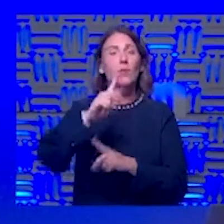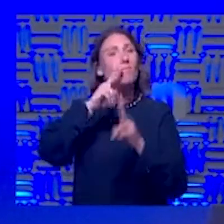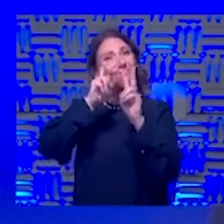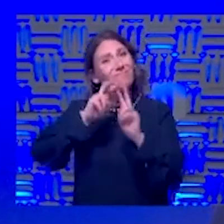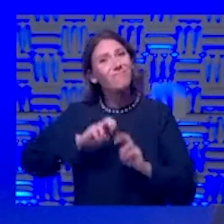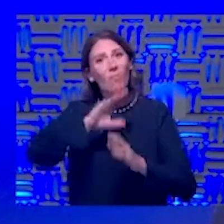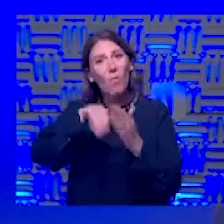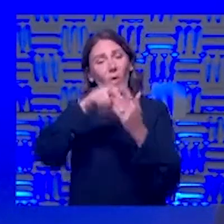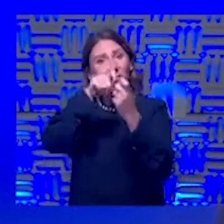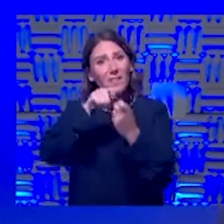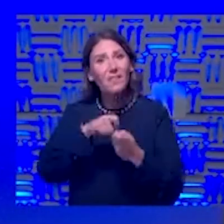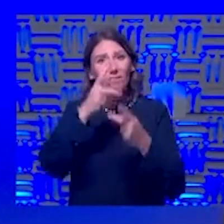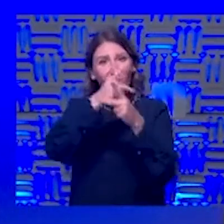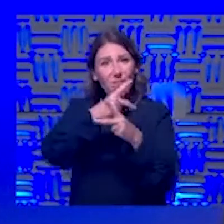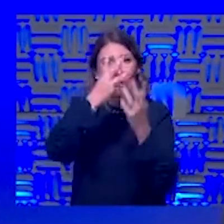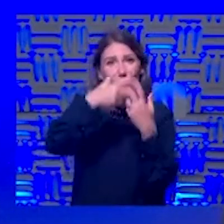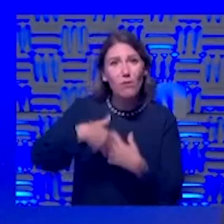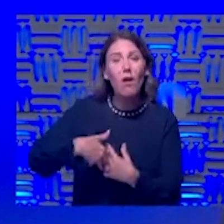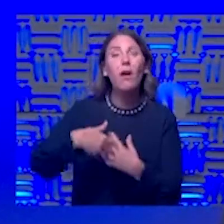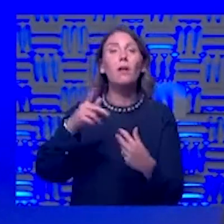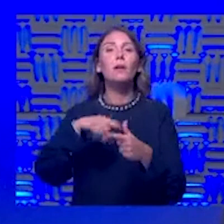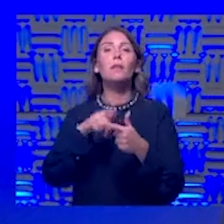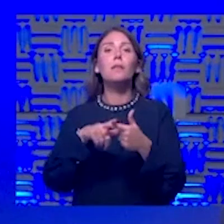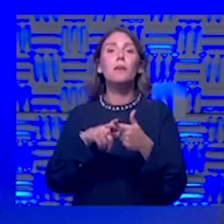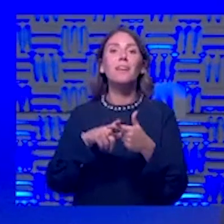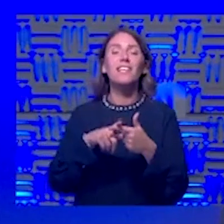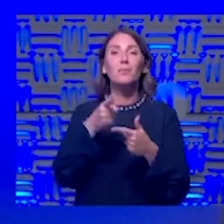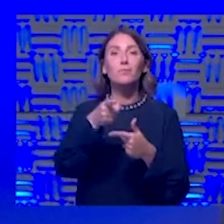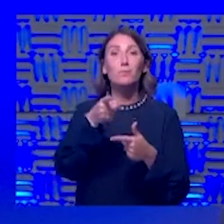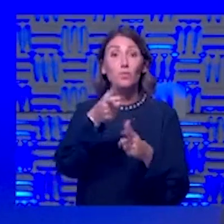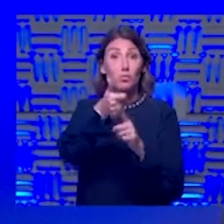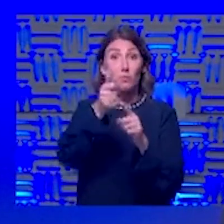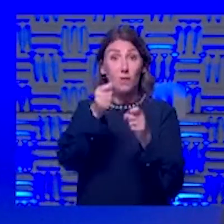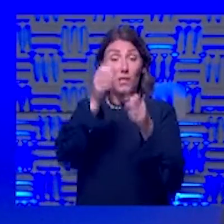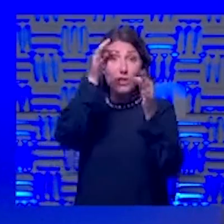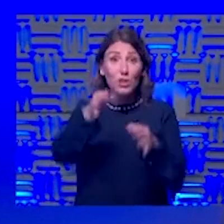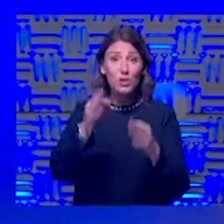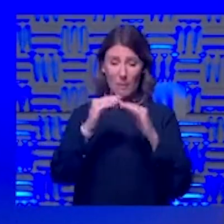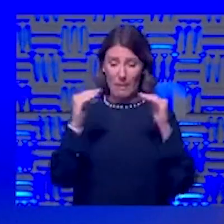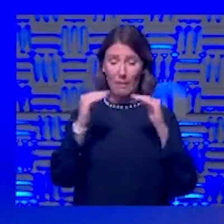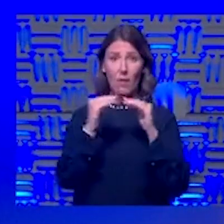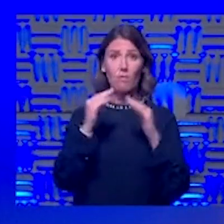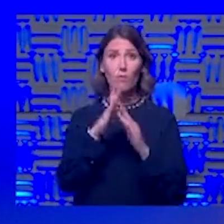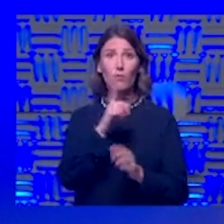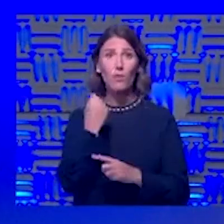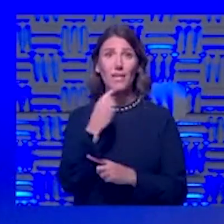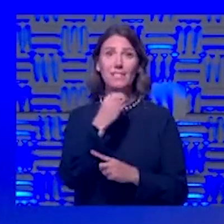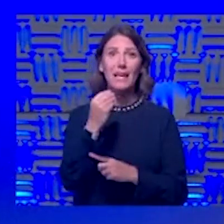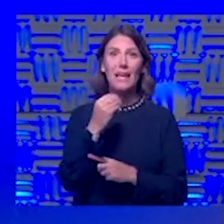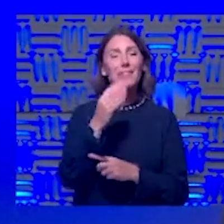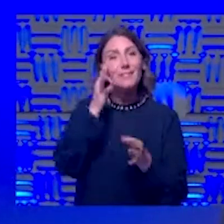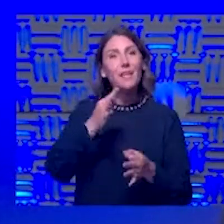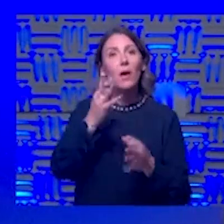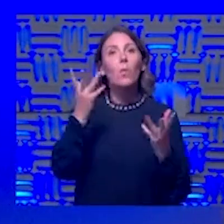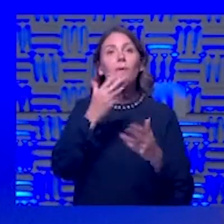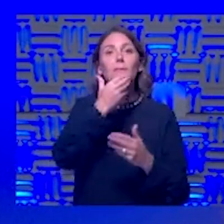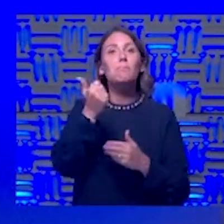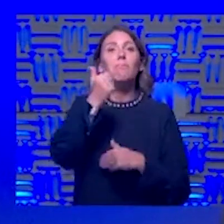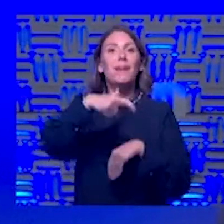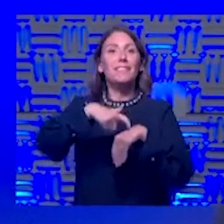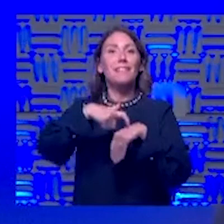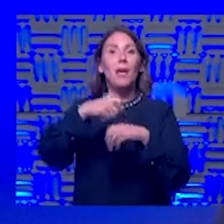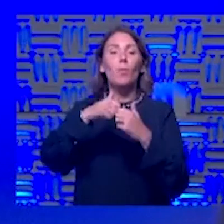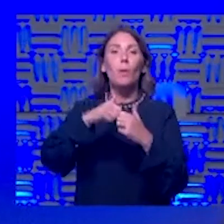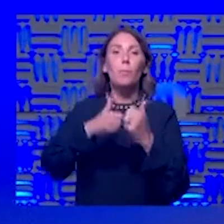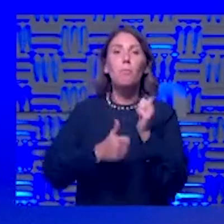details and figure that out. And I think you can then determine the level of risk and determine the best time to go with the most